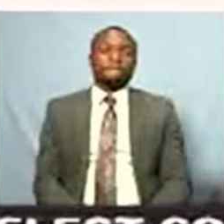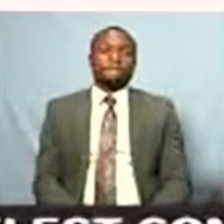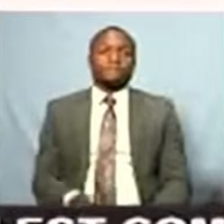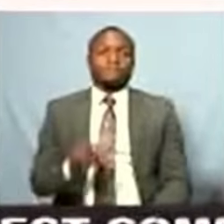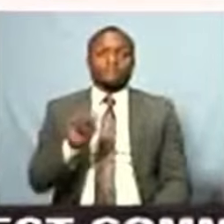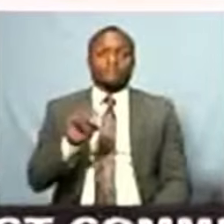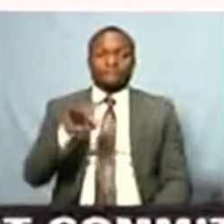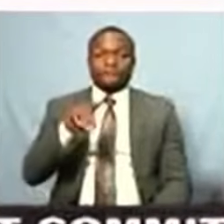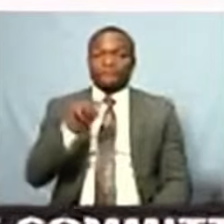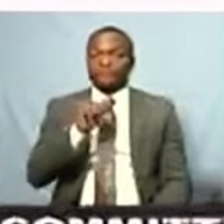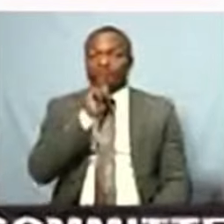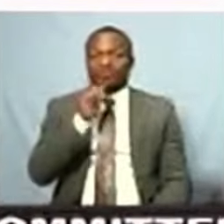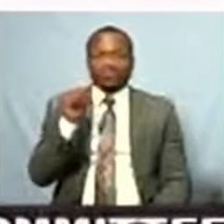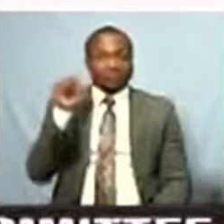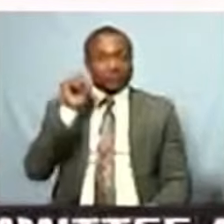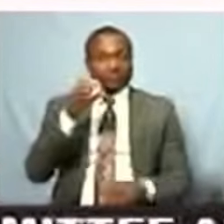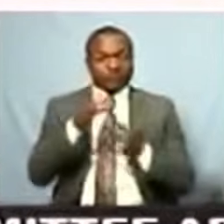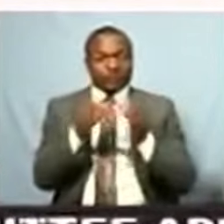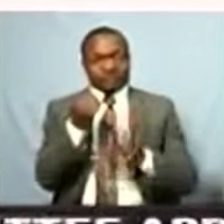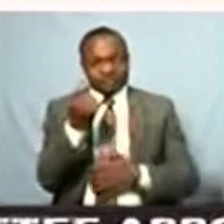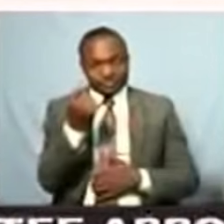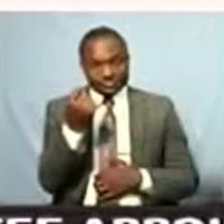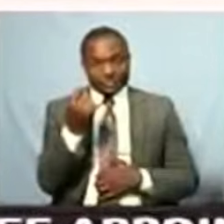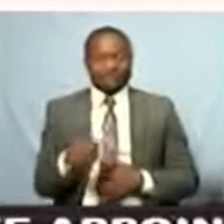NIPA also does not object to clause 11